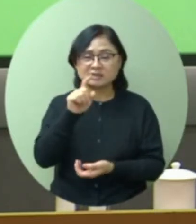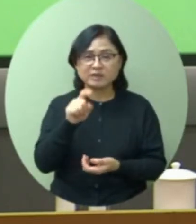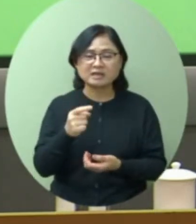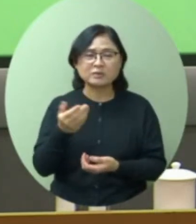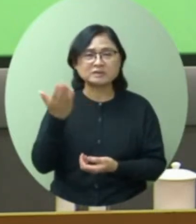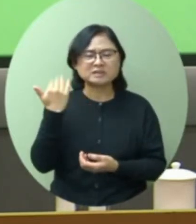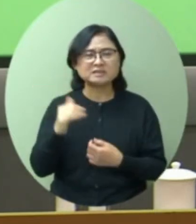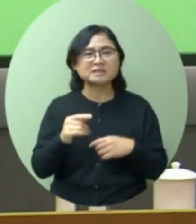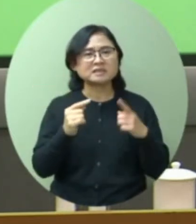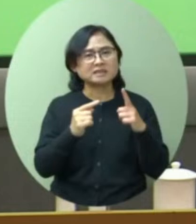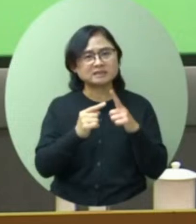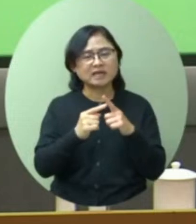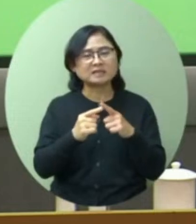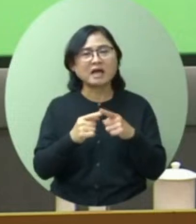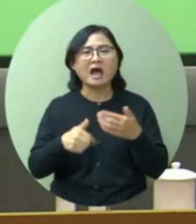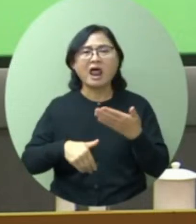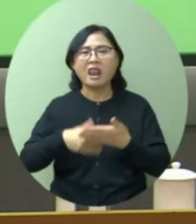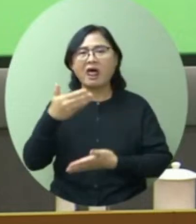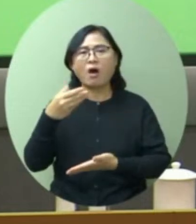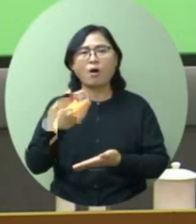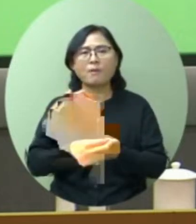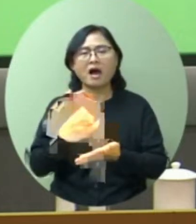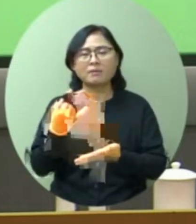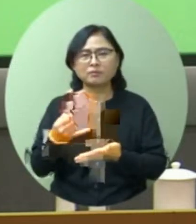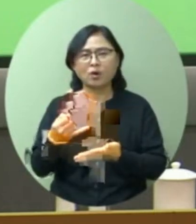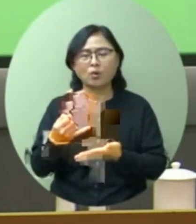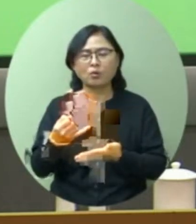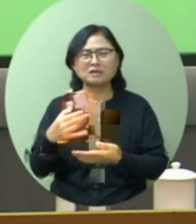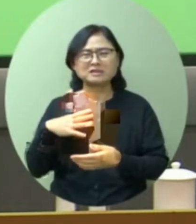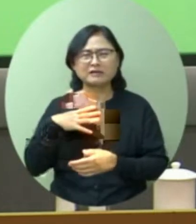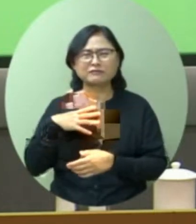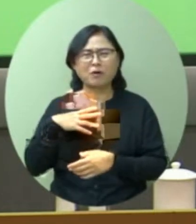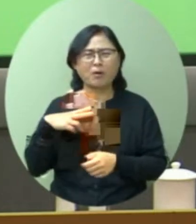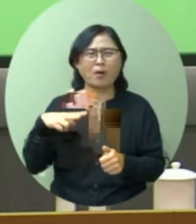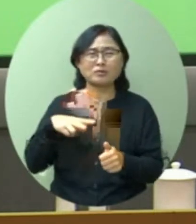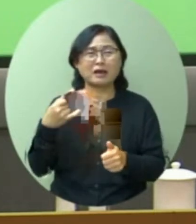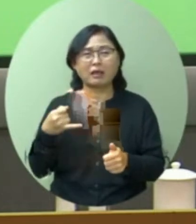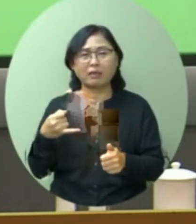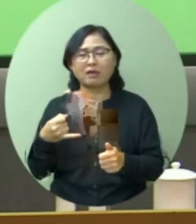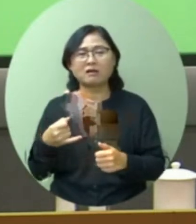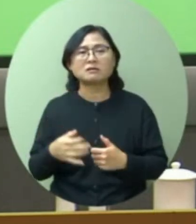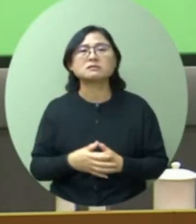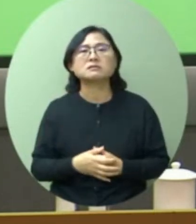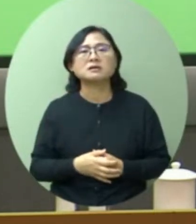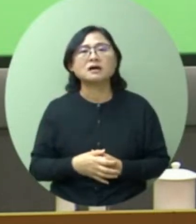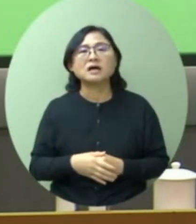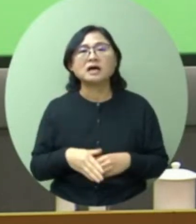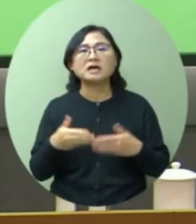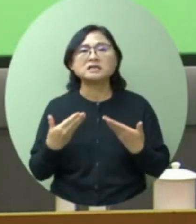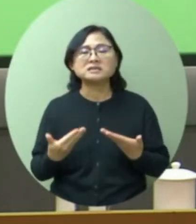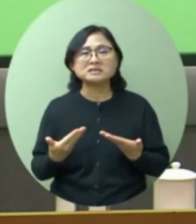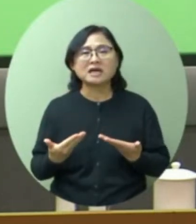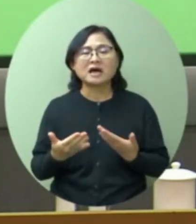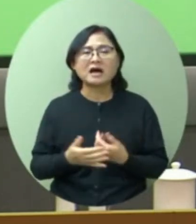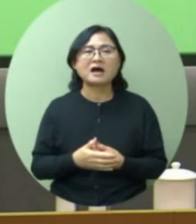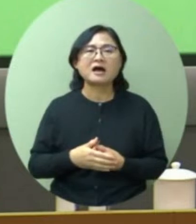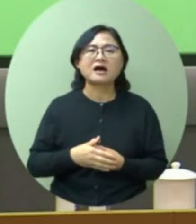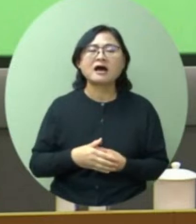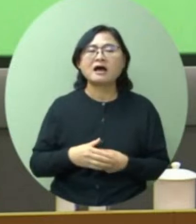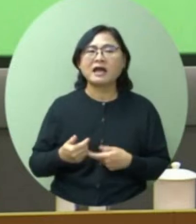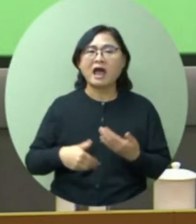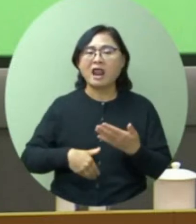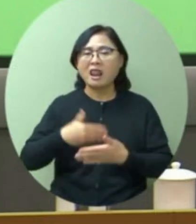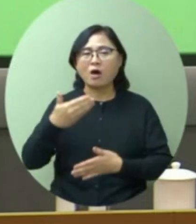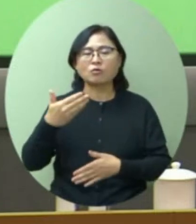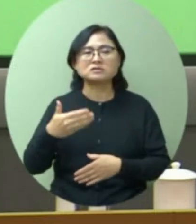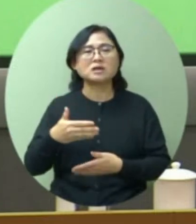control. And you know that the property market has somehow consolidated, it has now settled down.